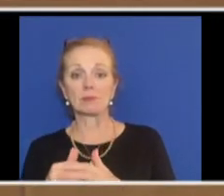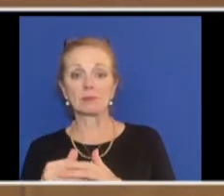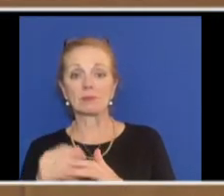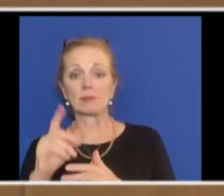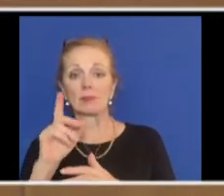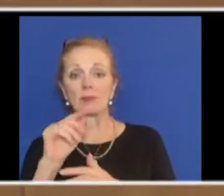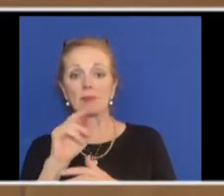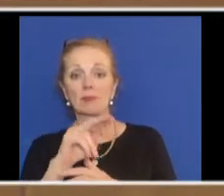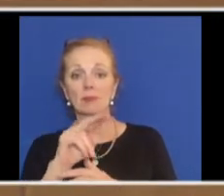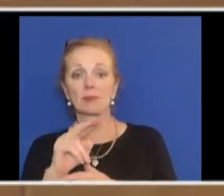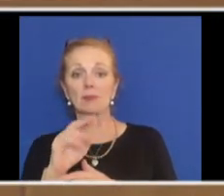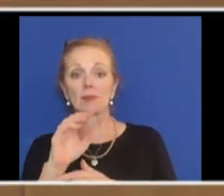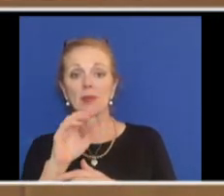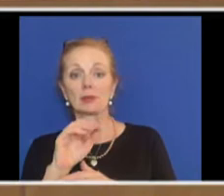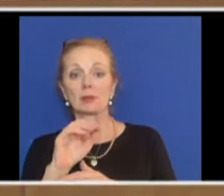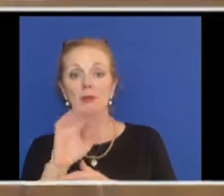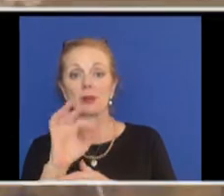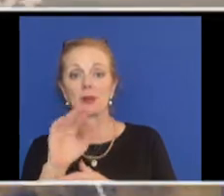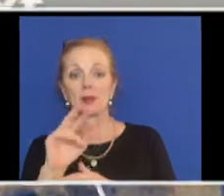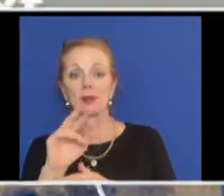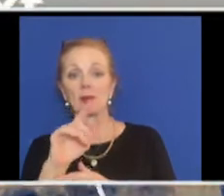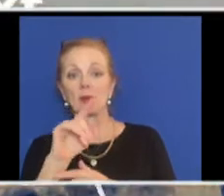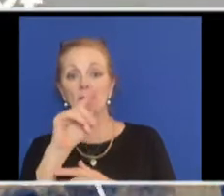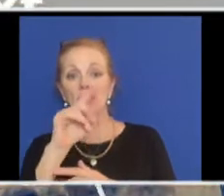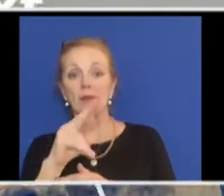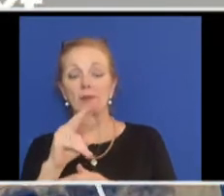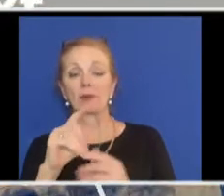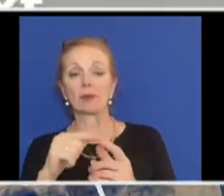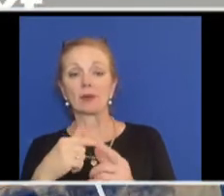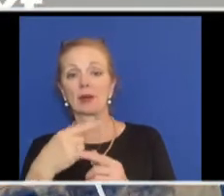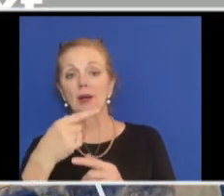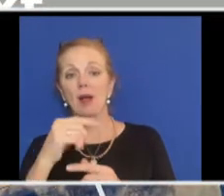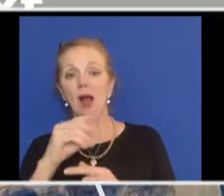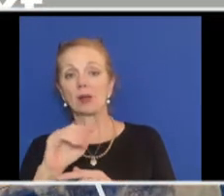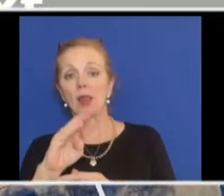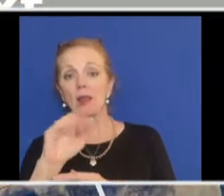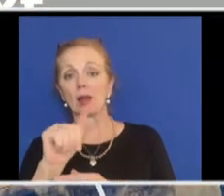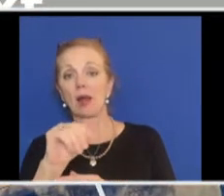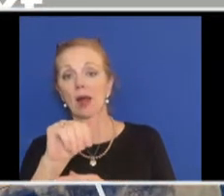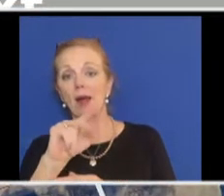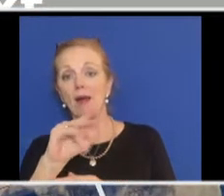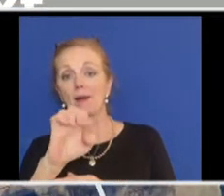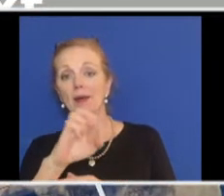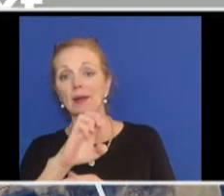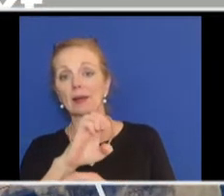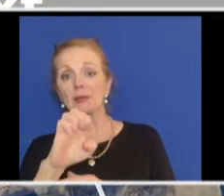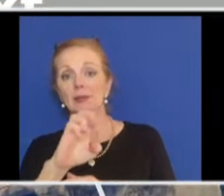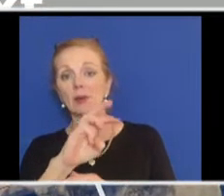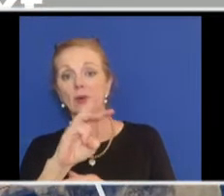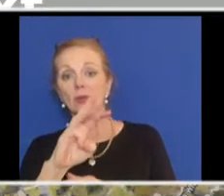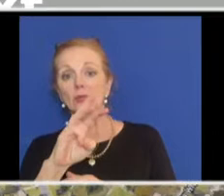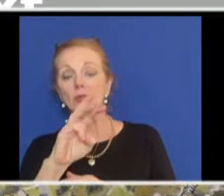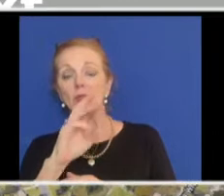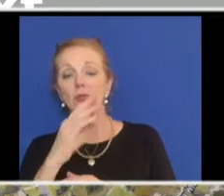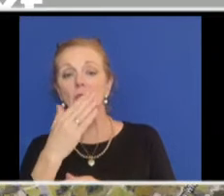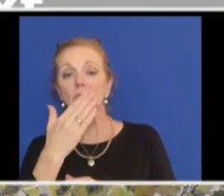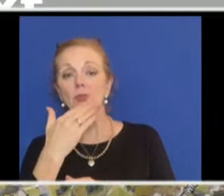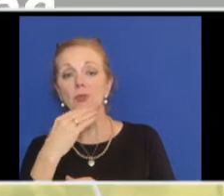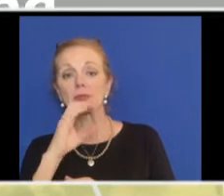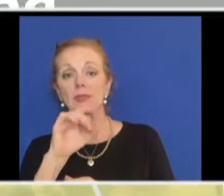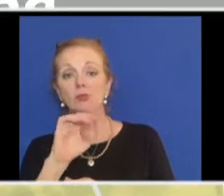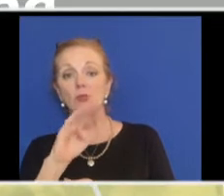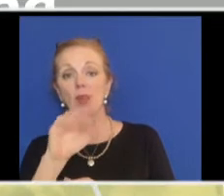2022-093 it's uh just about one and a half acres off Gondola Ave East of West Sugar Creek Road and North of Cinderella Road